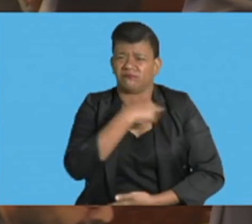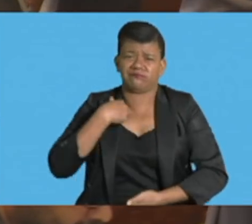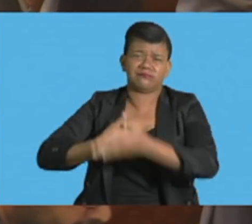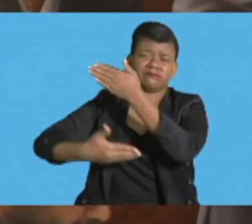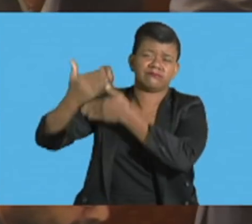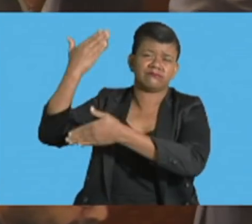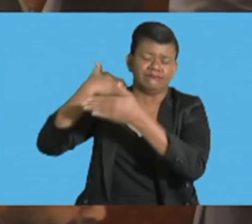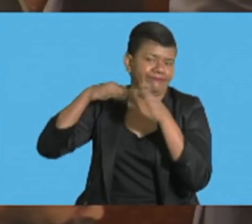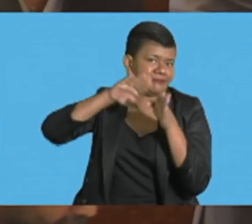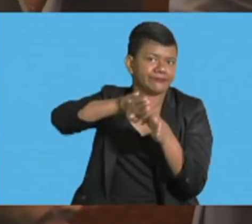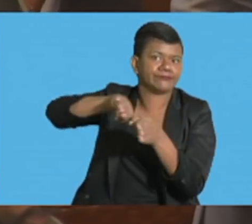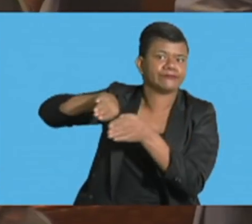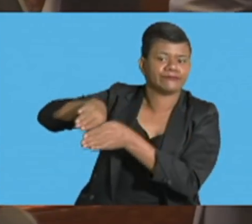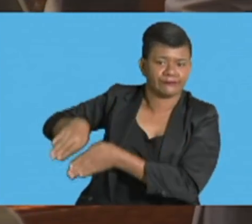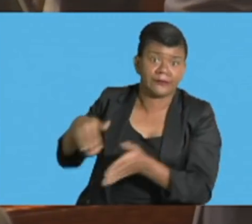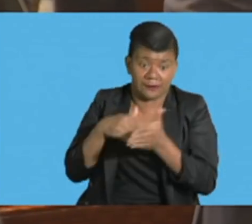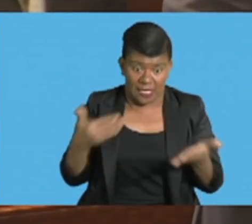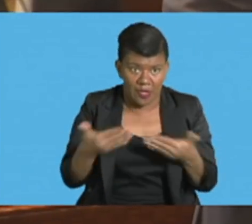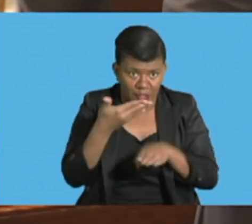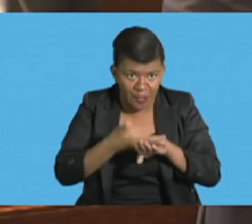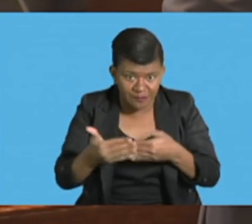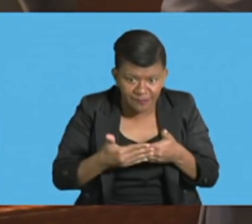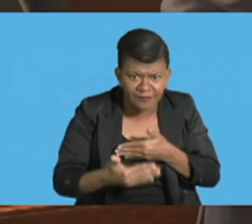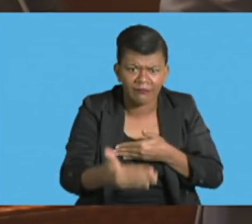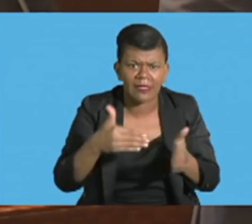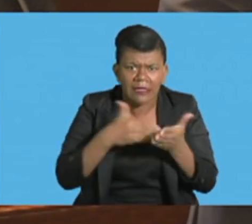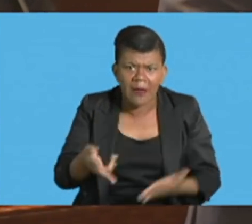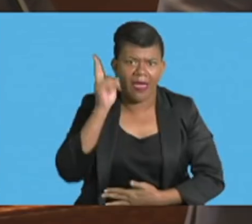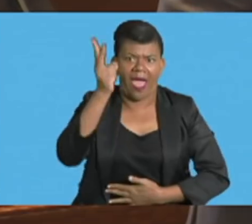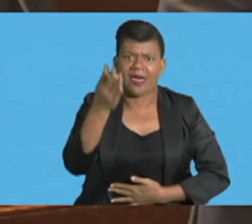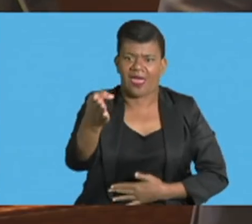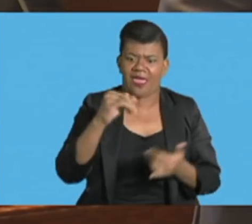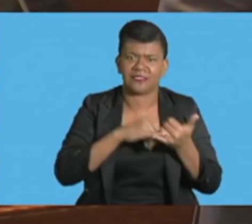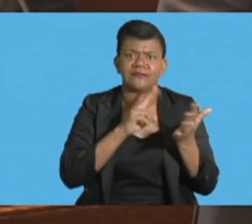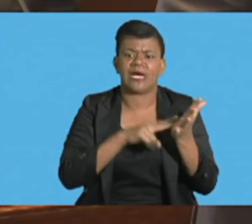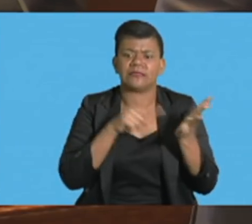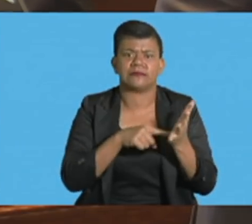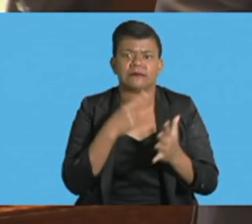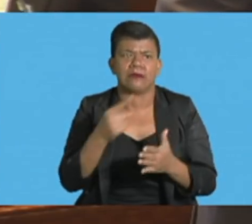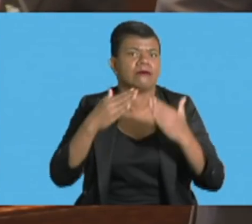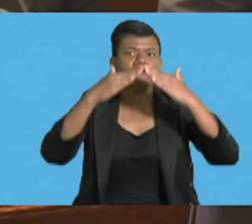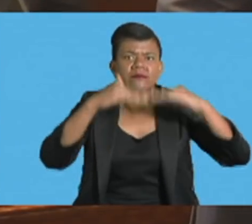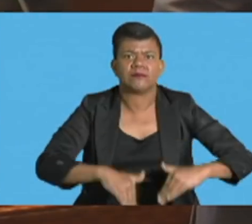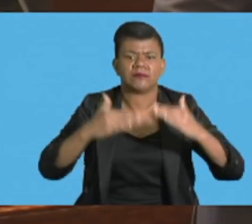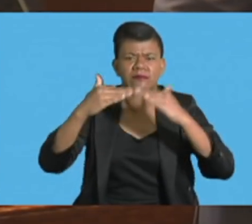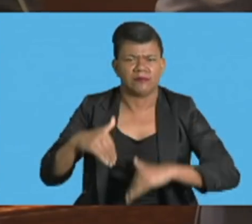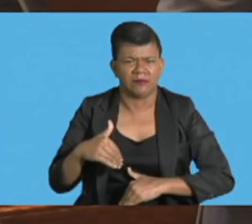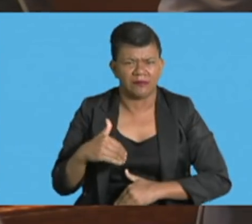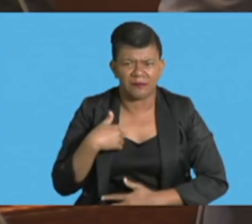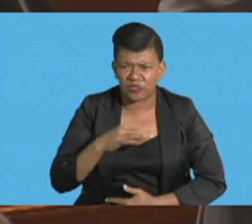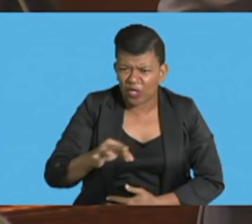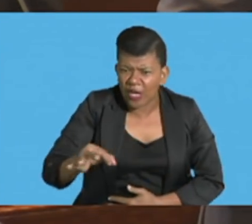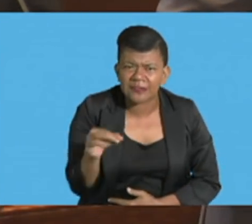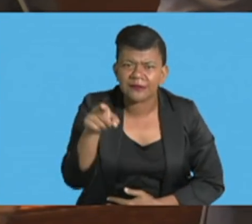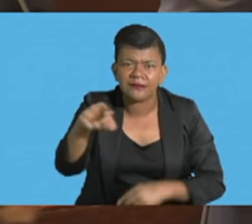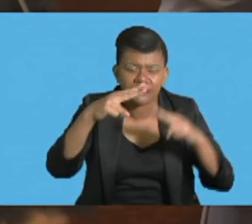him. But during that press conference, when he spoke of a collapse, before he even saw the contents of this national budget,